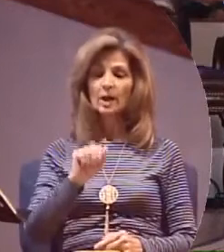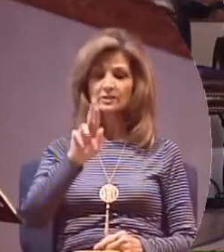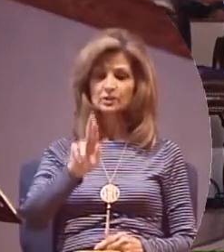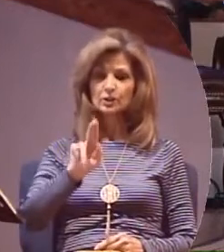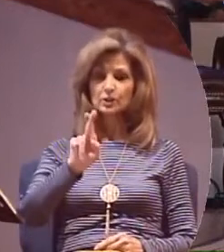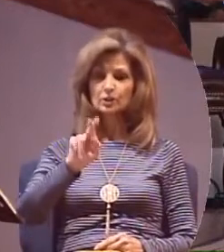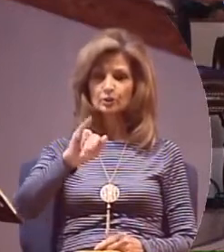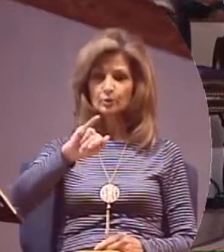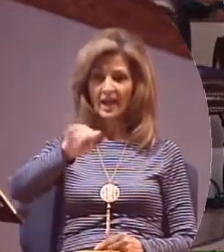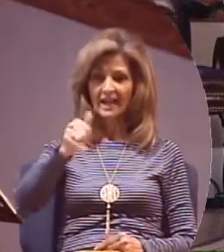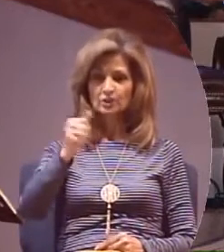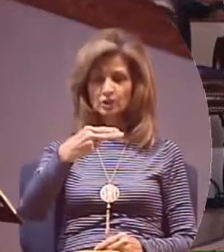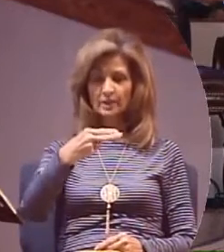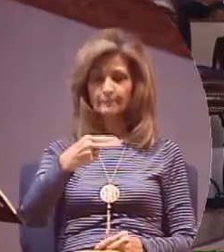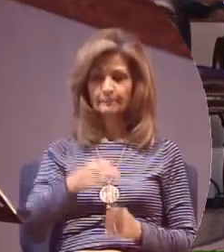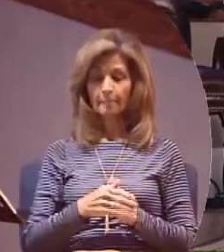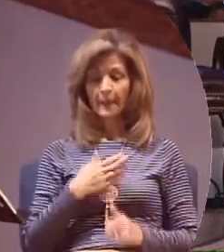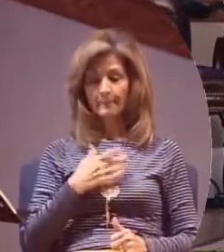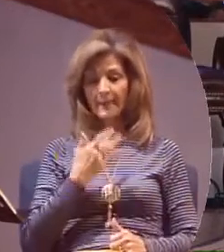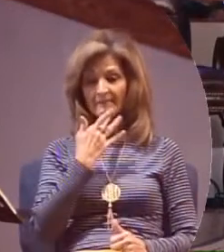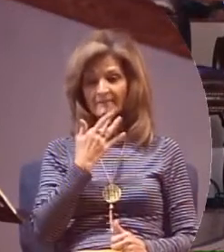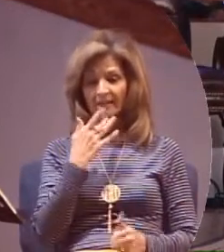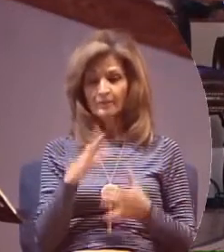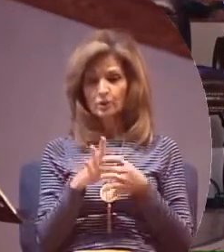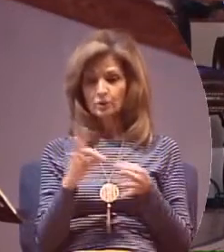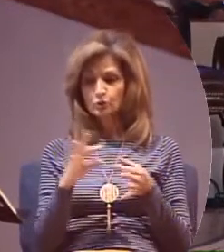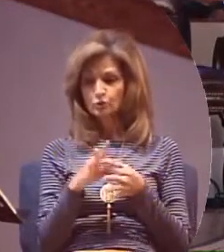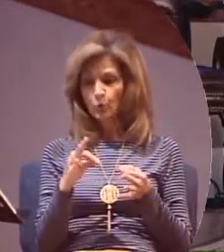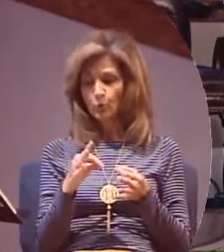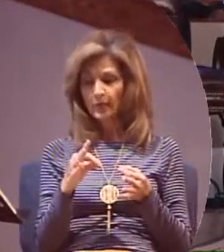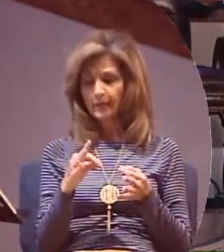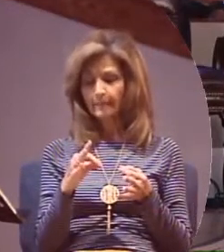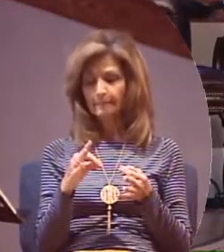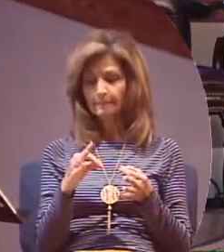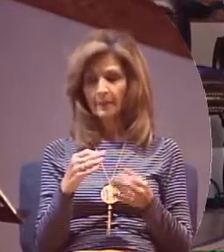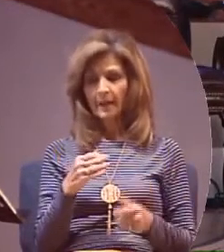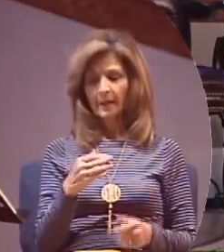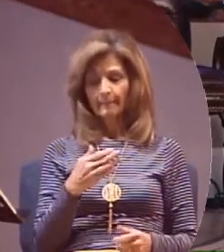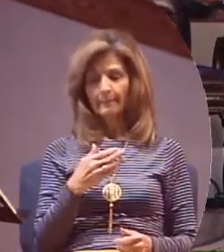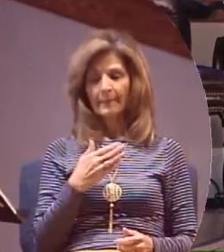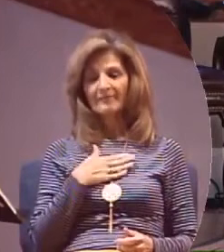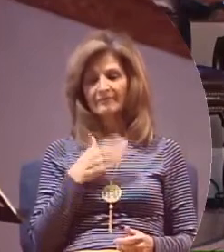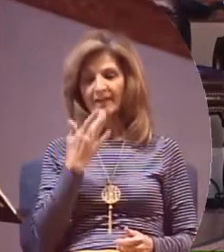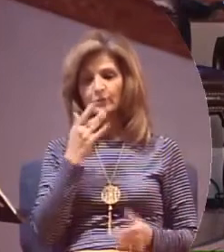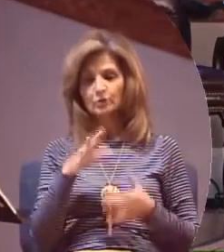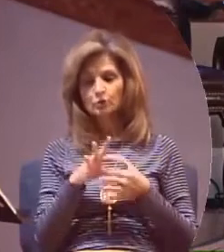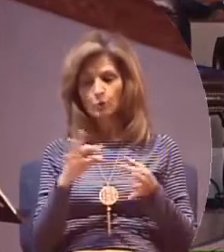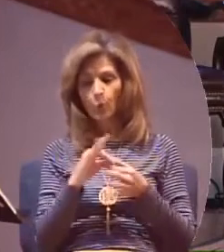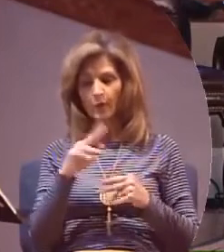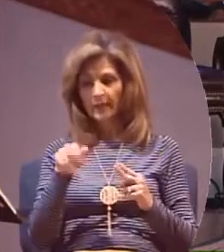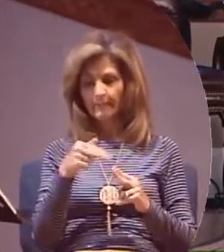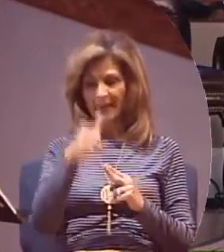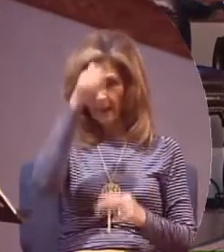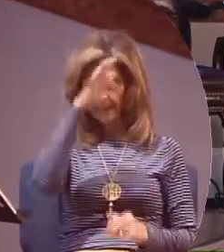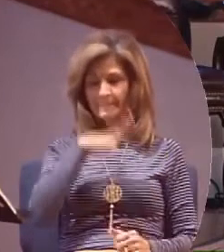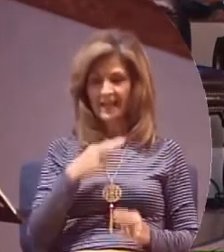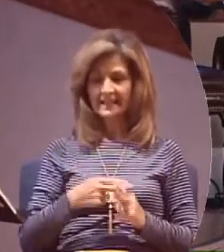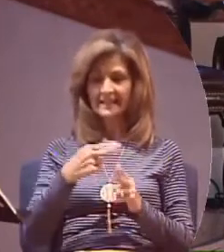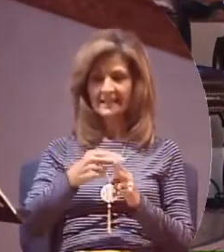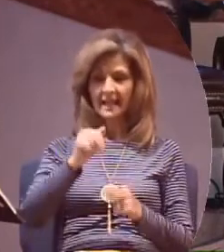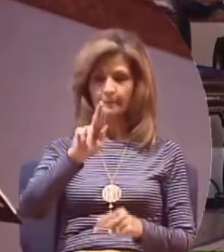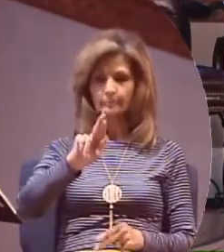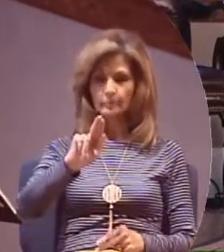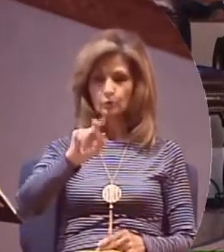Urijah. My favorite one, the story, I don't necessarily like him, but the favorite story around a man by the name of Urijah was